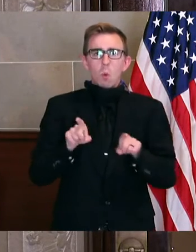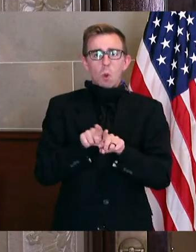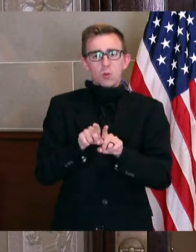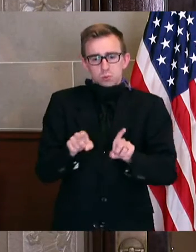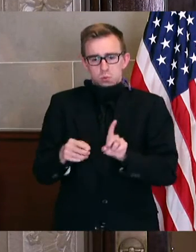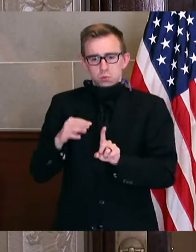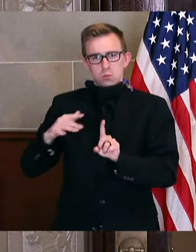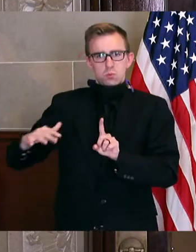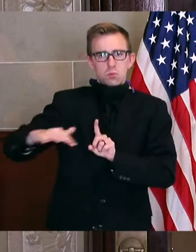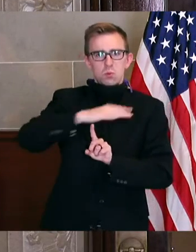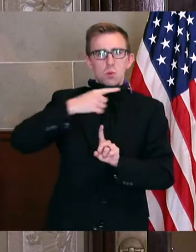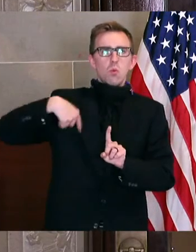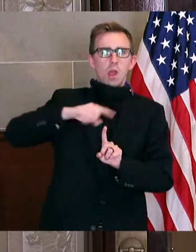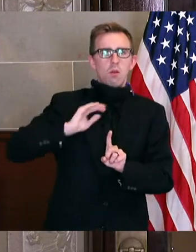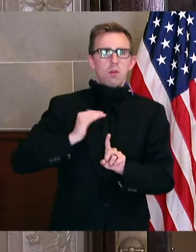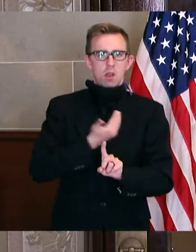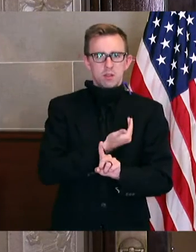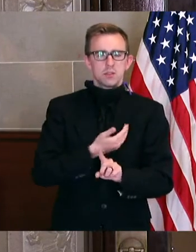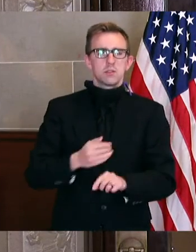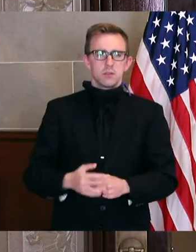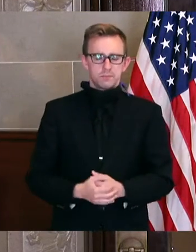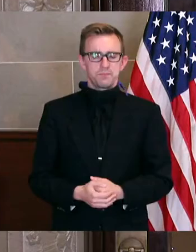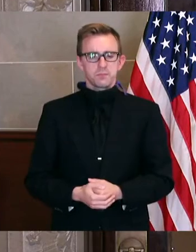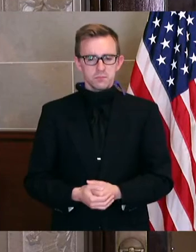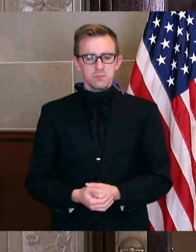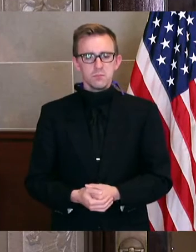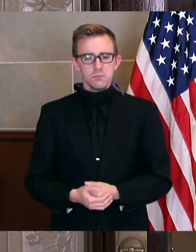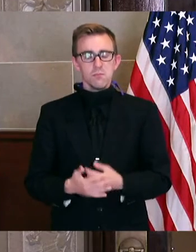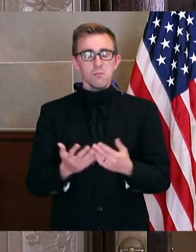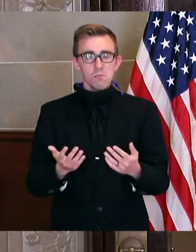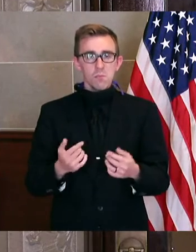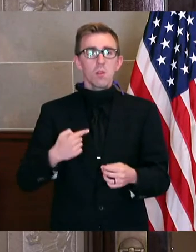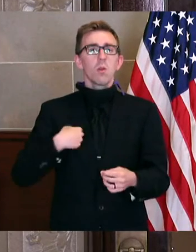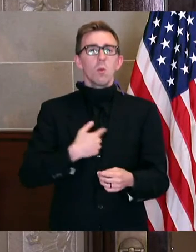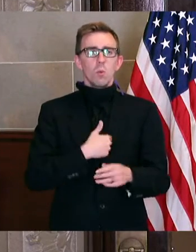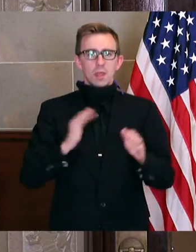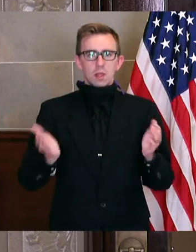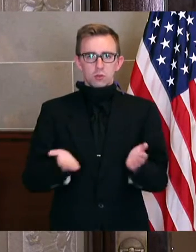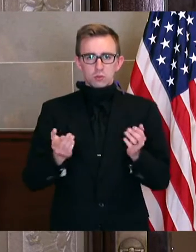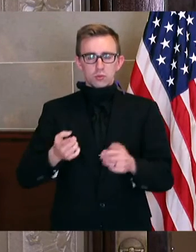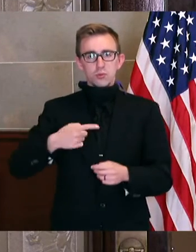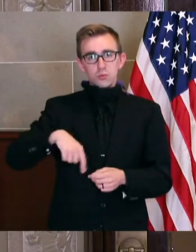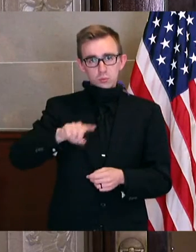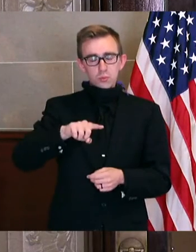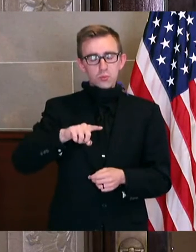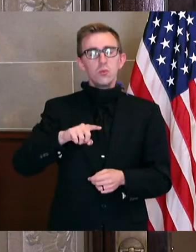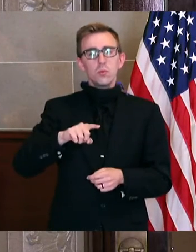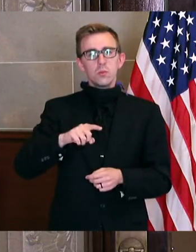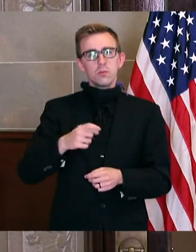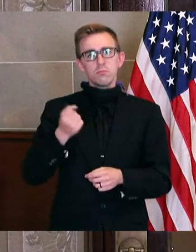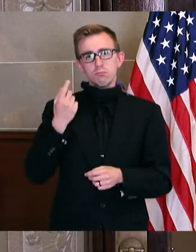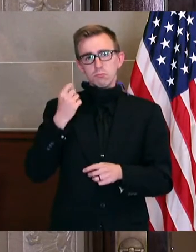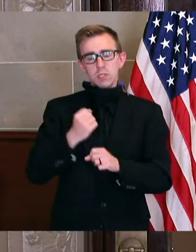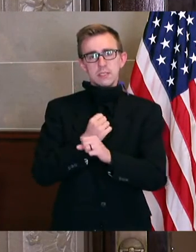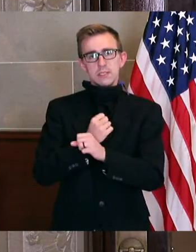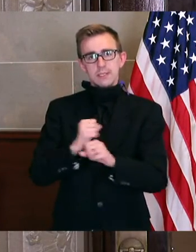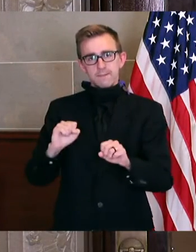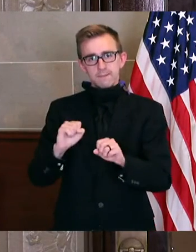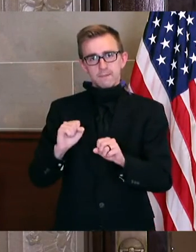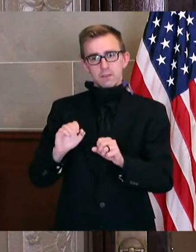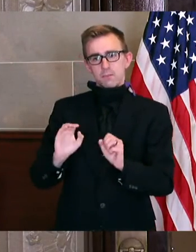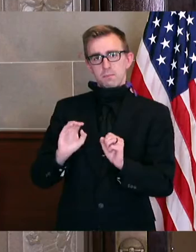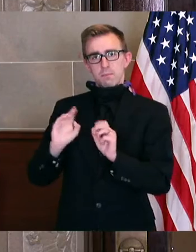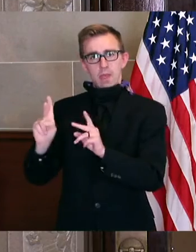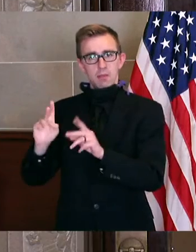around us. That said we encourage Missourians to safely re-engage in the